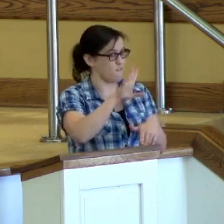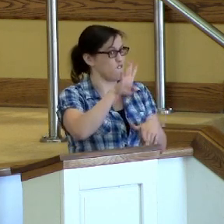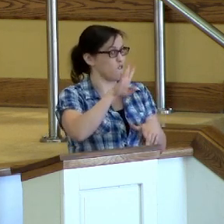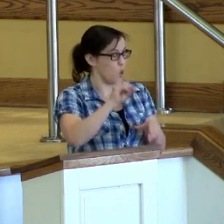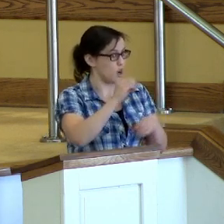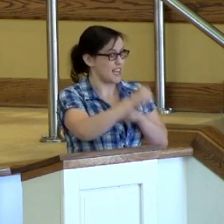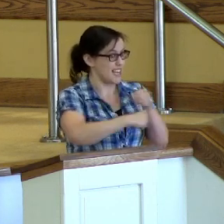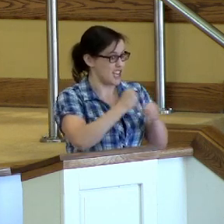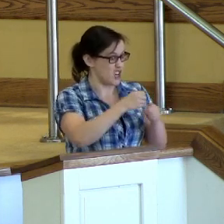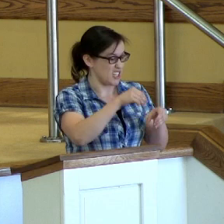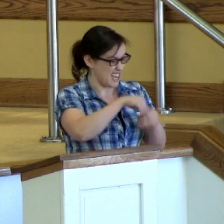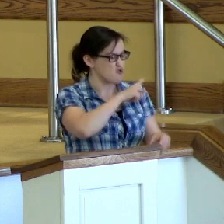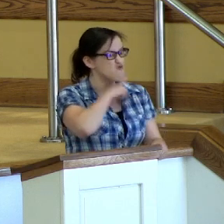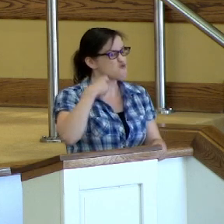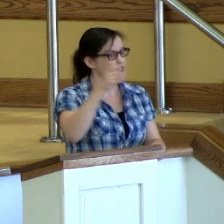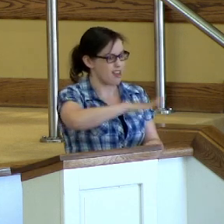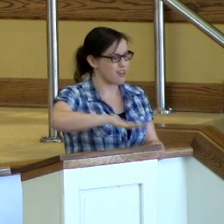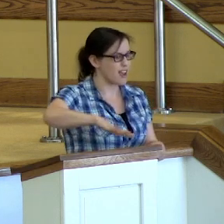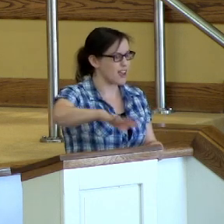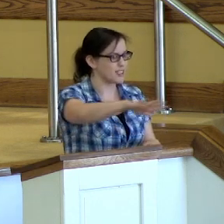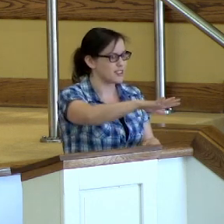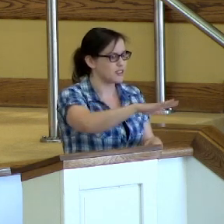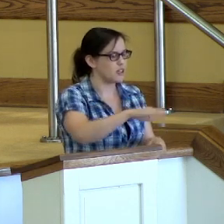What do you think happens to Balaam?